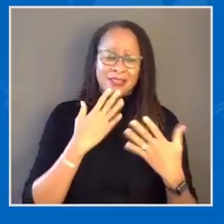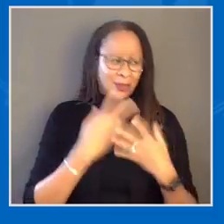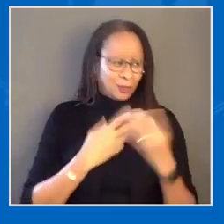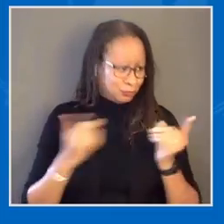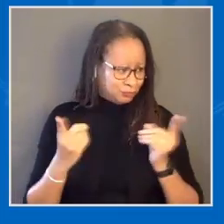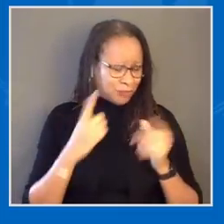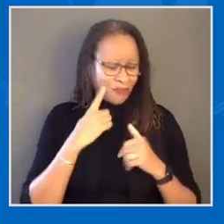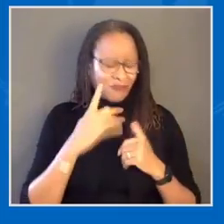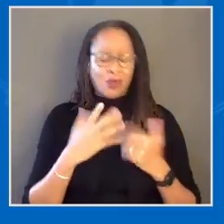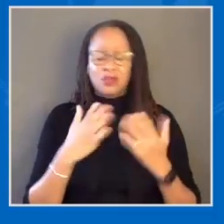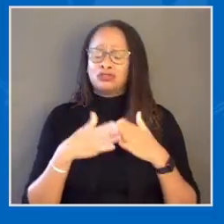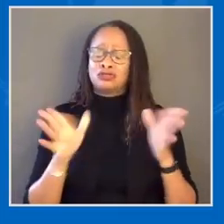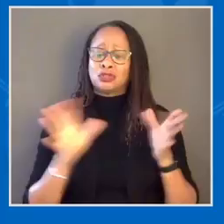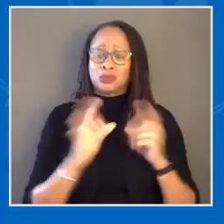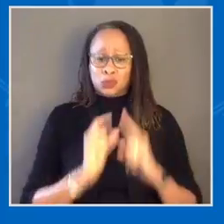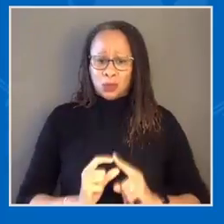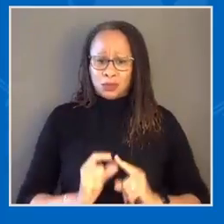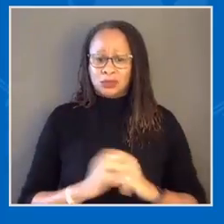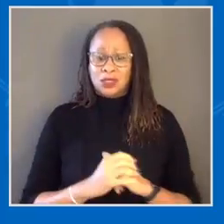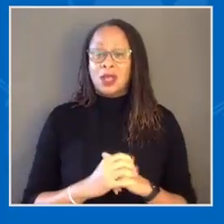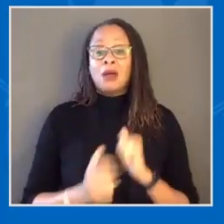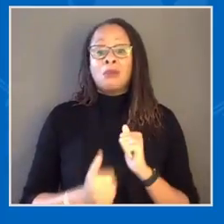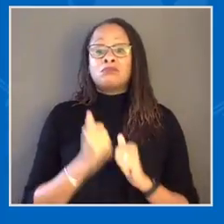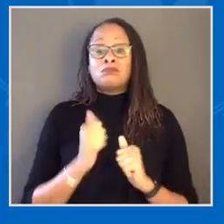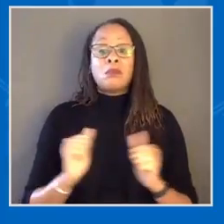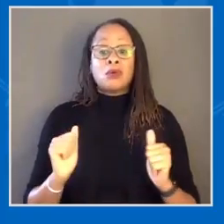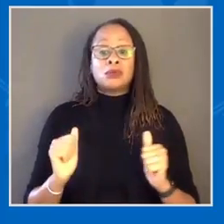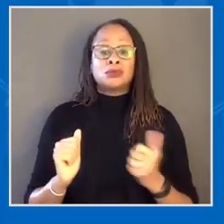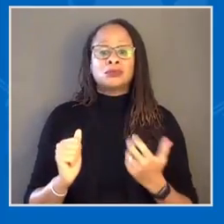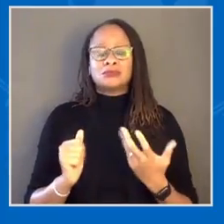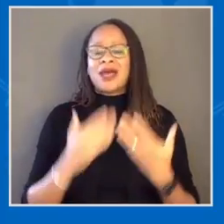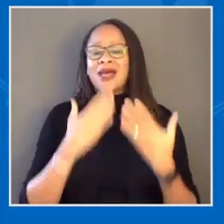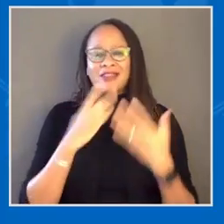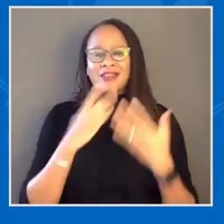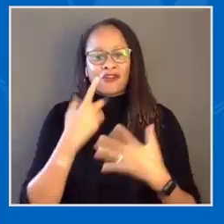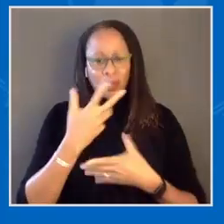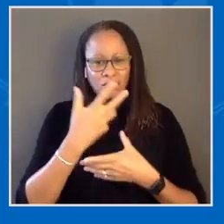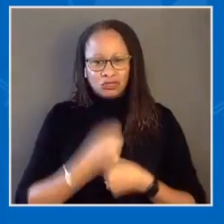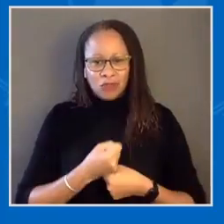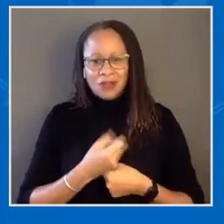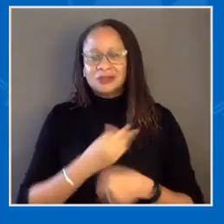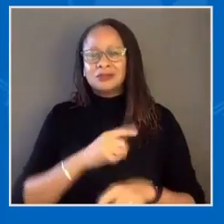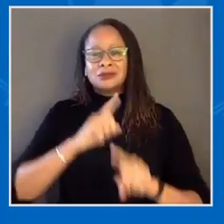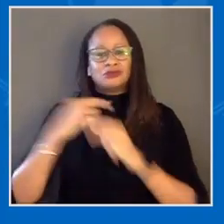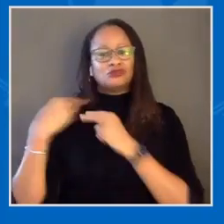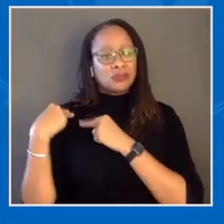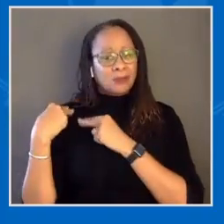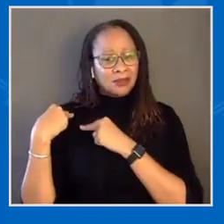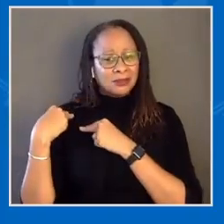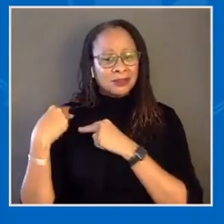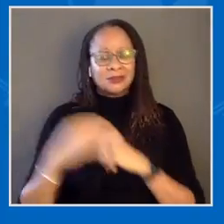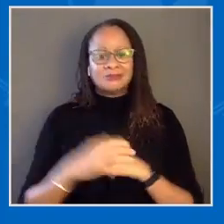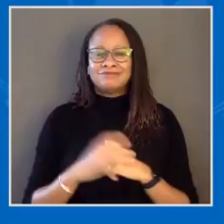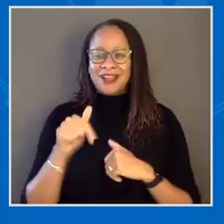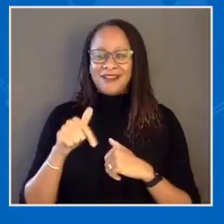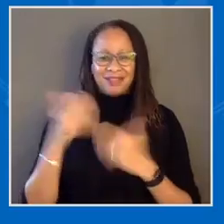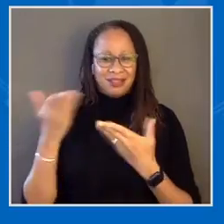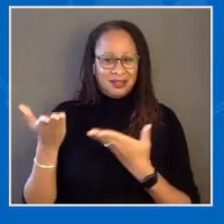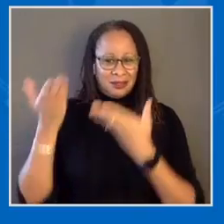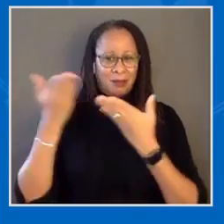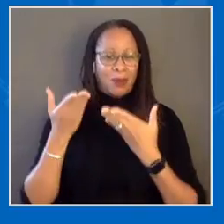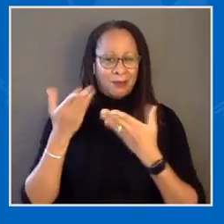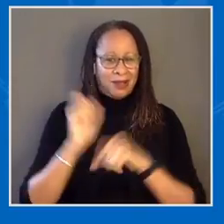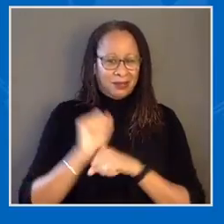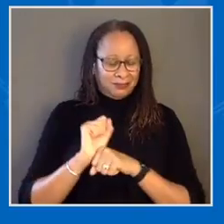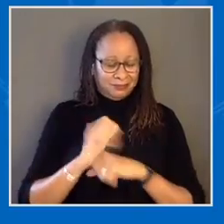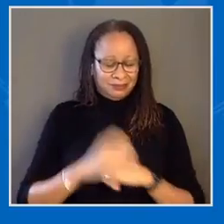generous words. And most of all, thank you for the trust and the responsibility of this appointment. I